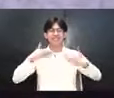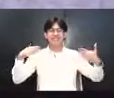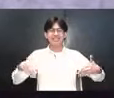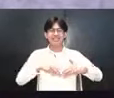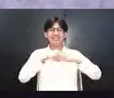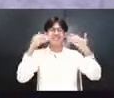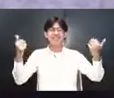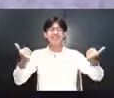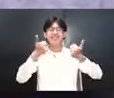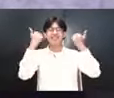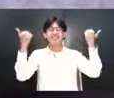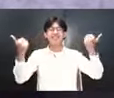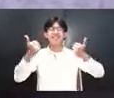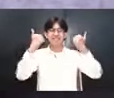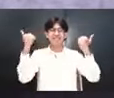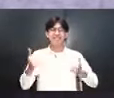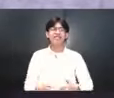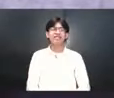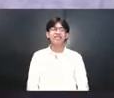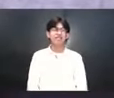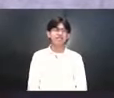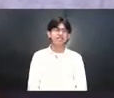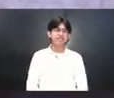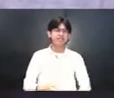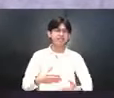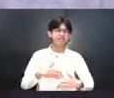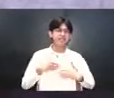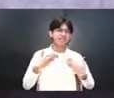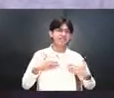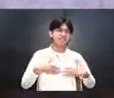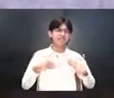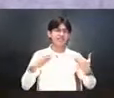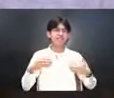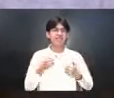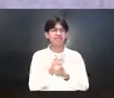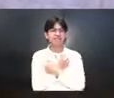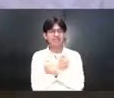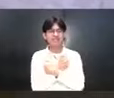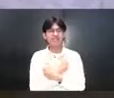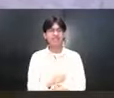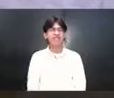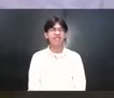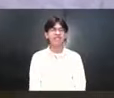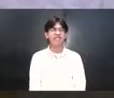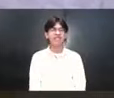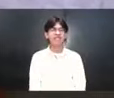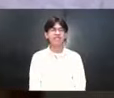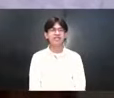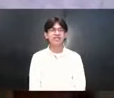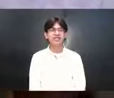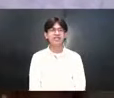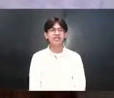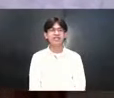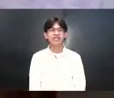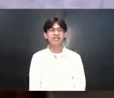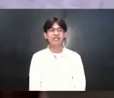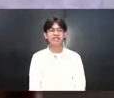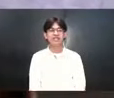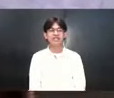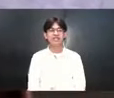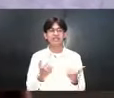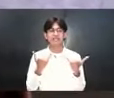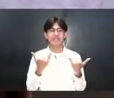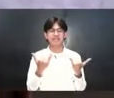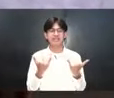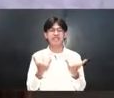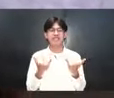Grabe. This place is filled with love. Sige, let's extend the reach to our brothers and sisters.